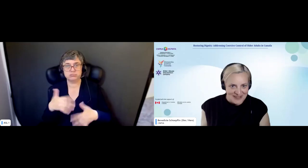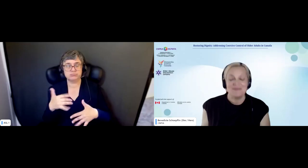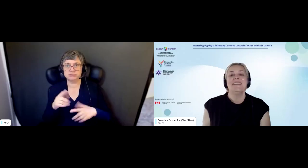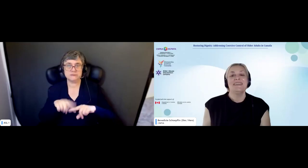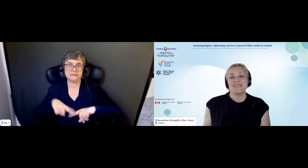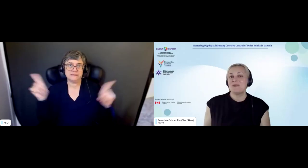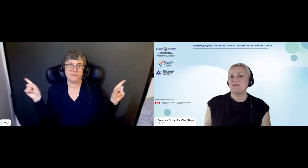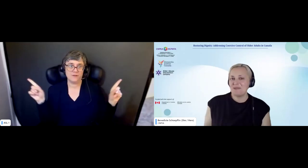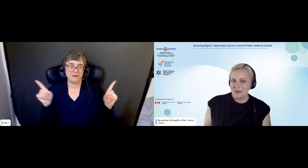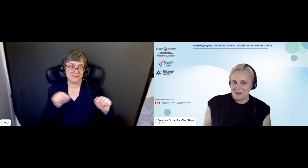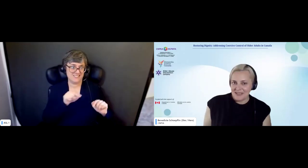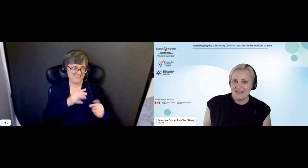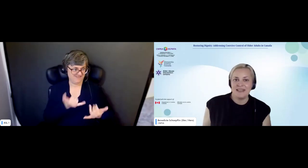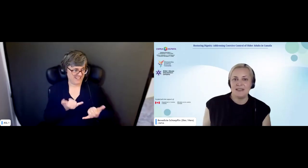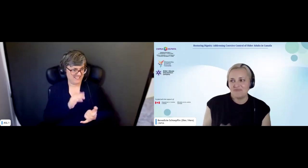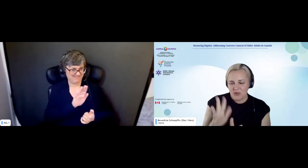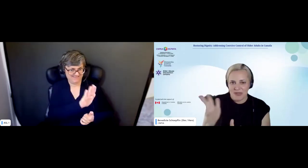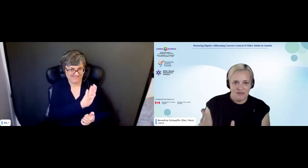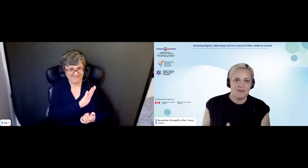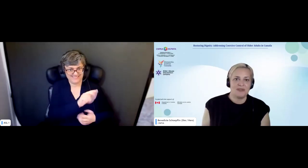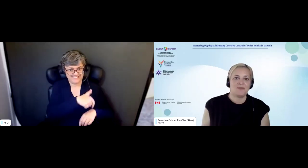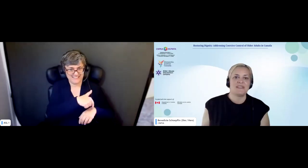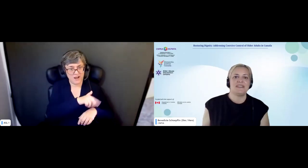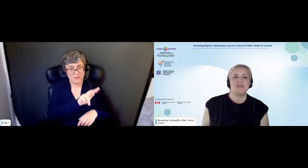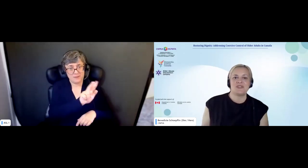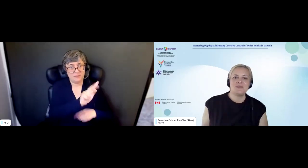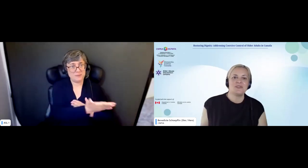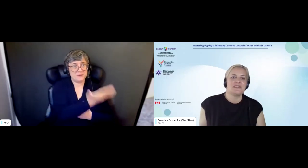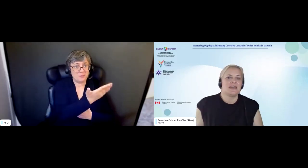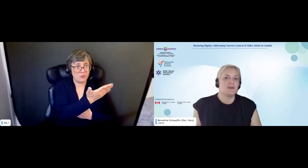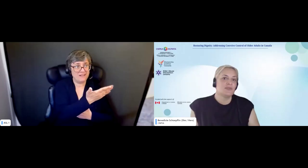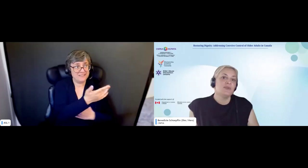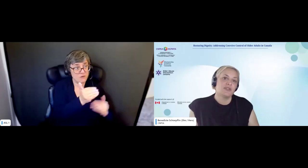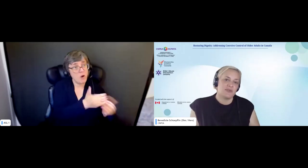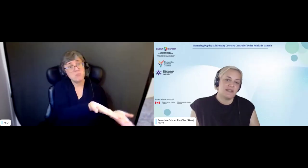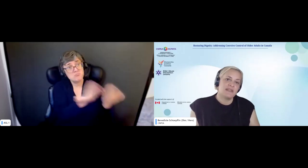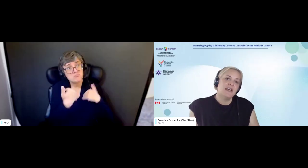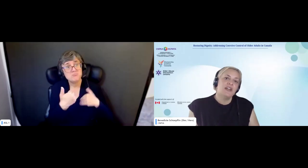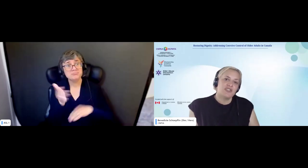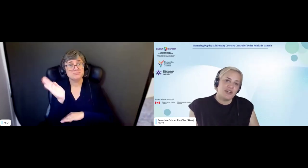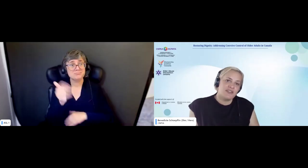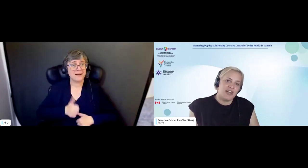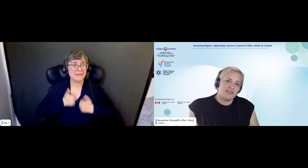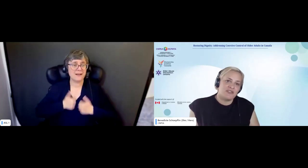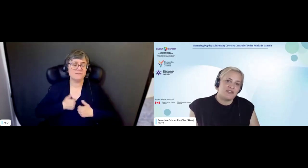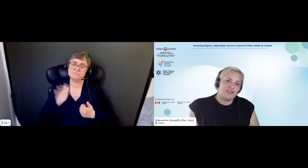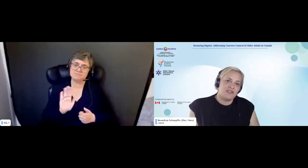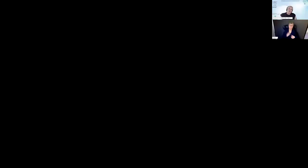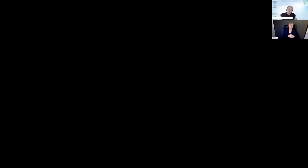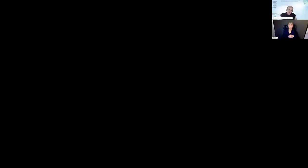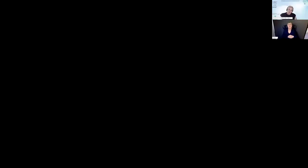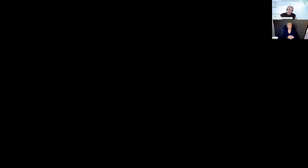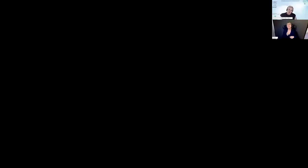their time. So they recorded a 25-minute presentation, which is entitled Two Countries, Shared